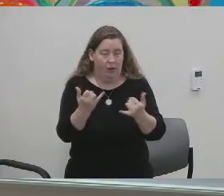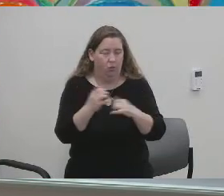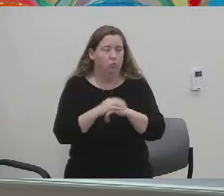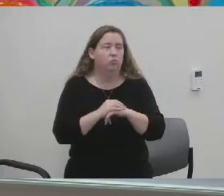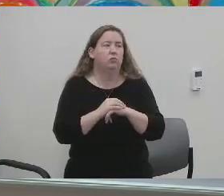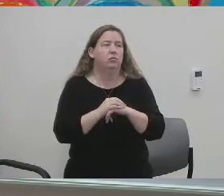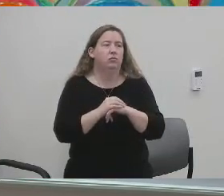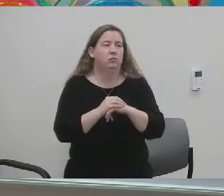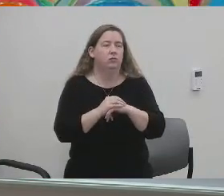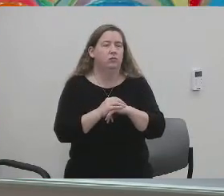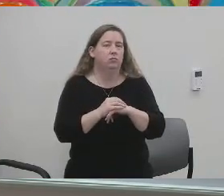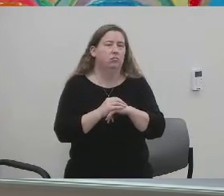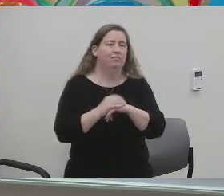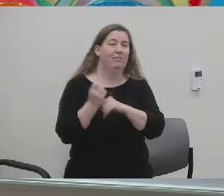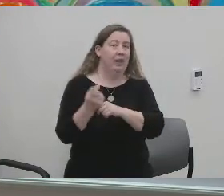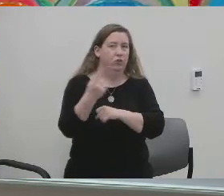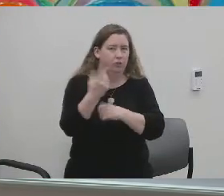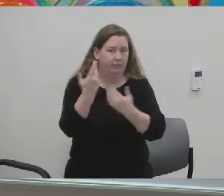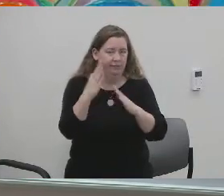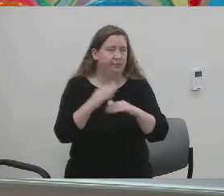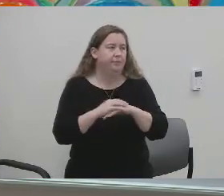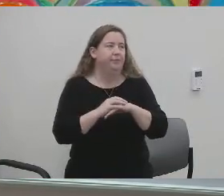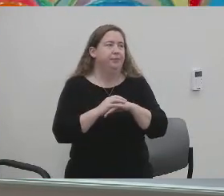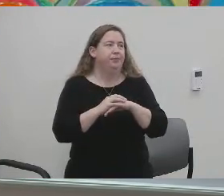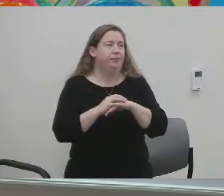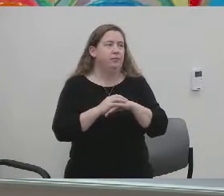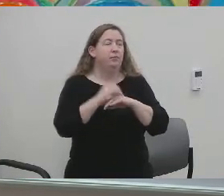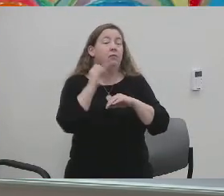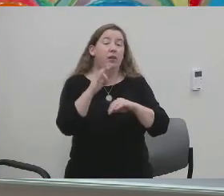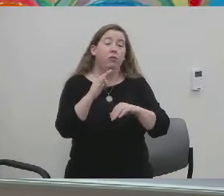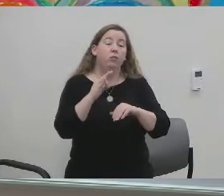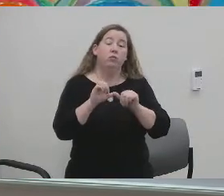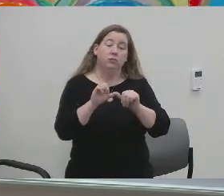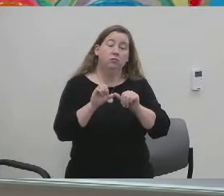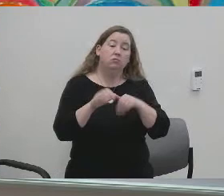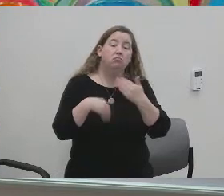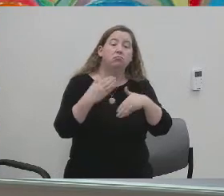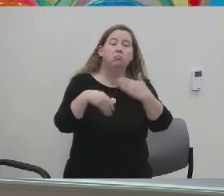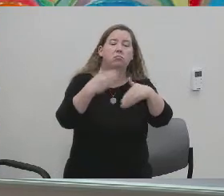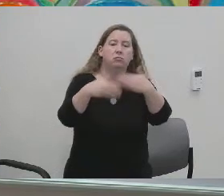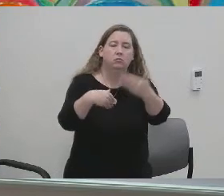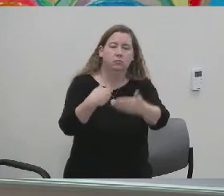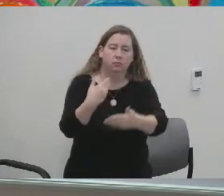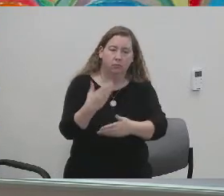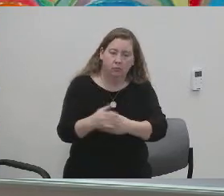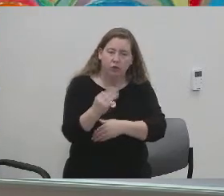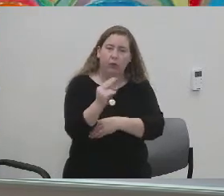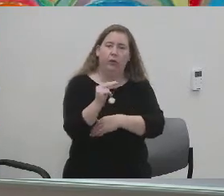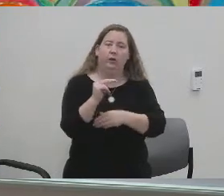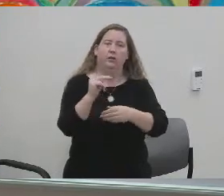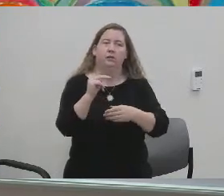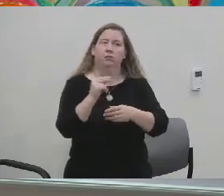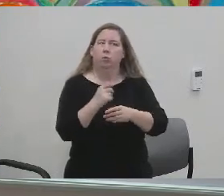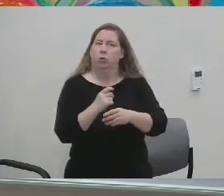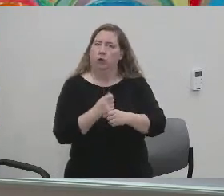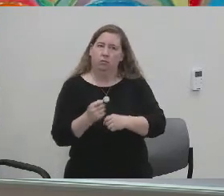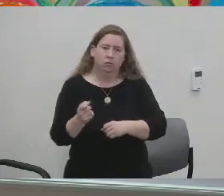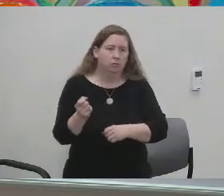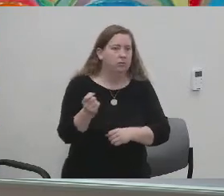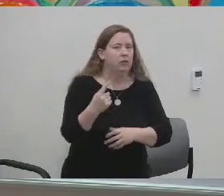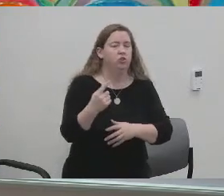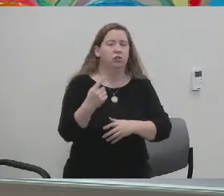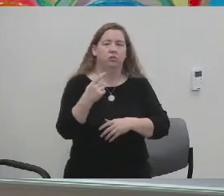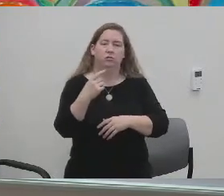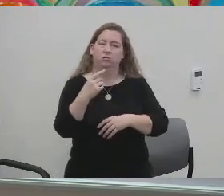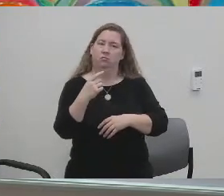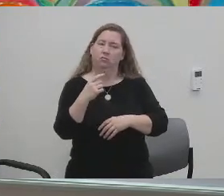is, if we get going with this and we find out in January or September that, you know what, 2 of them could